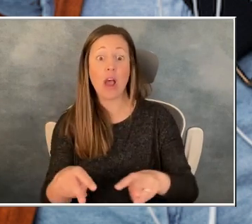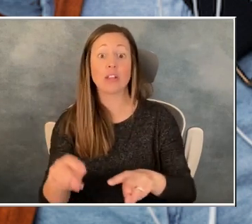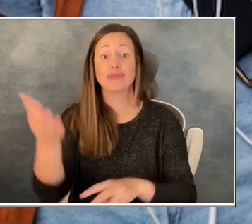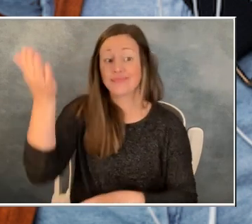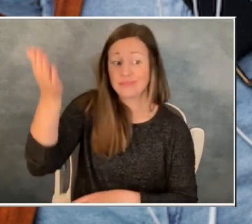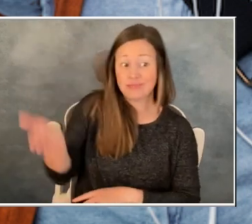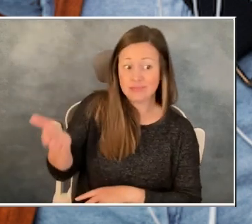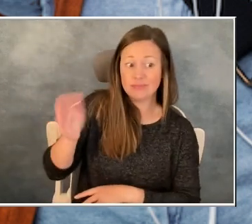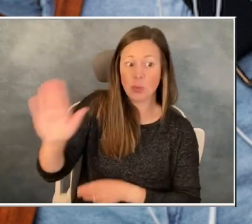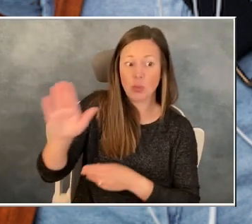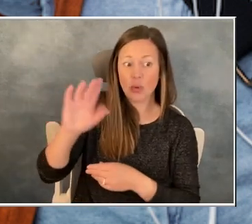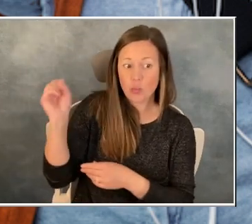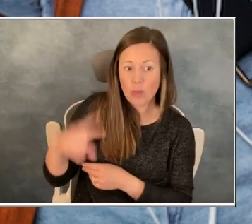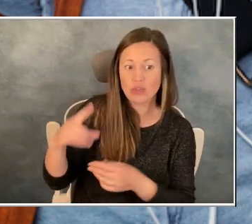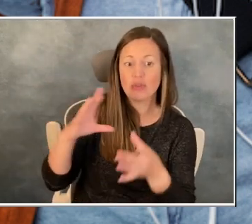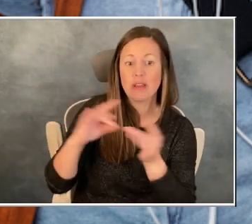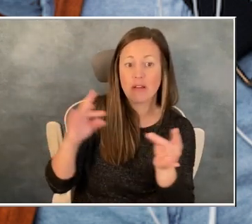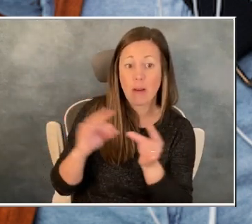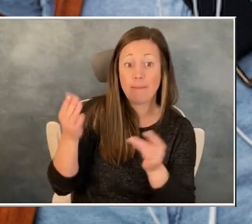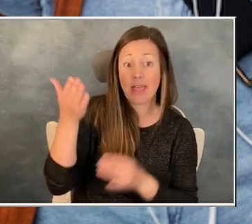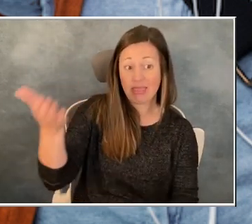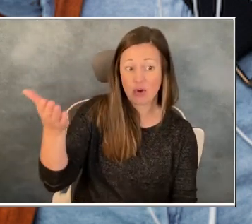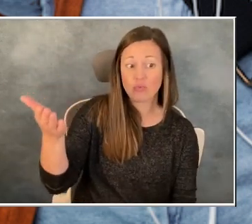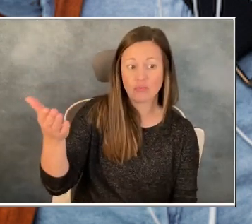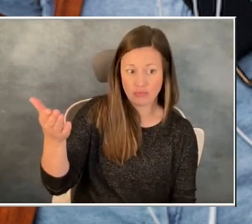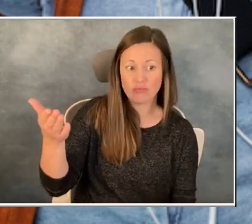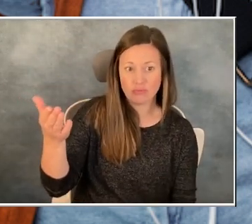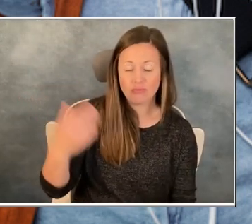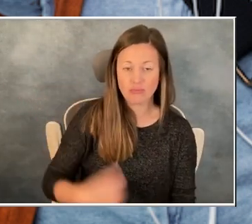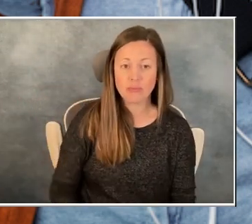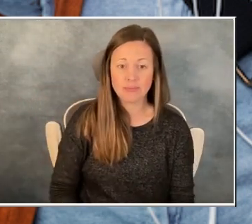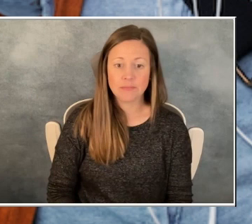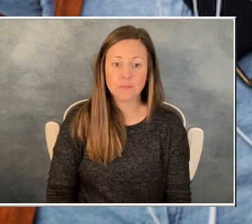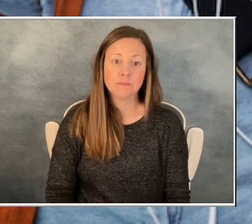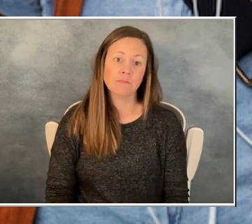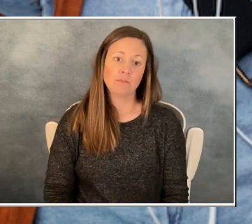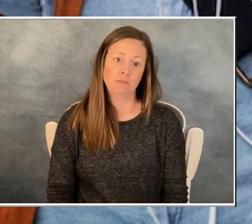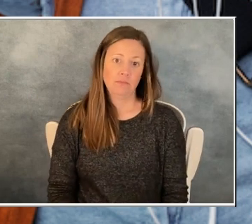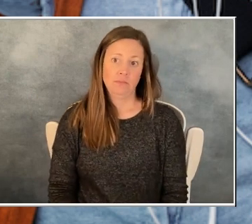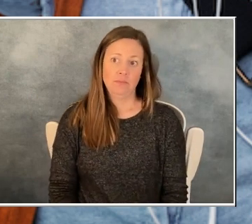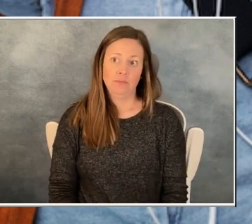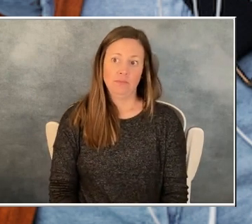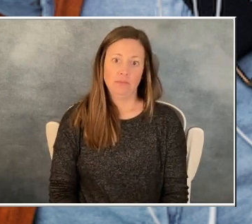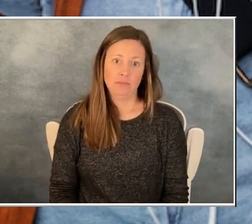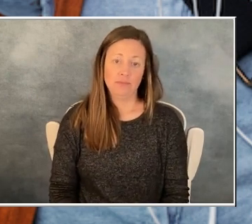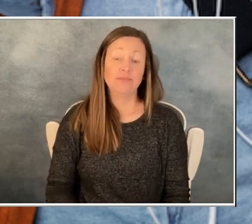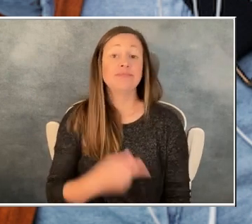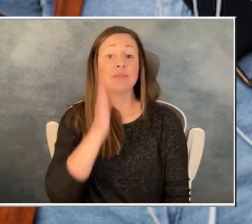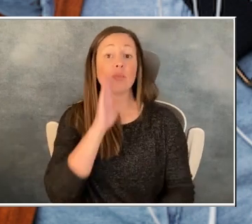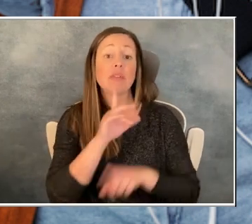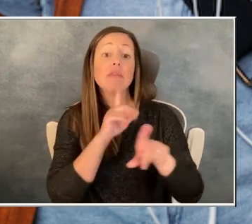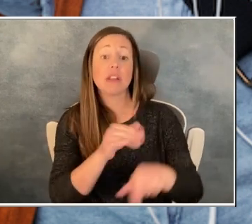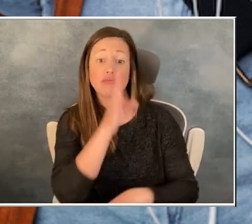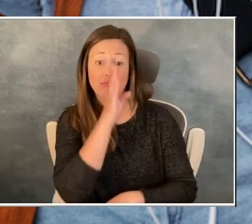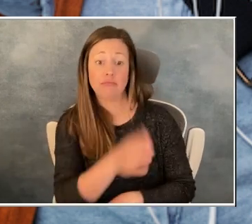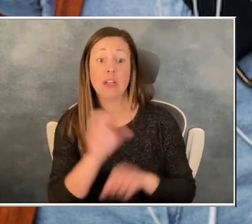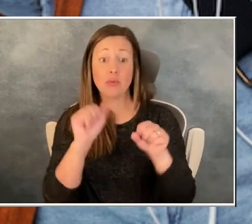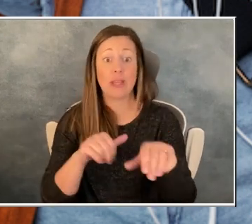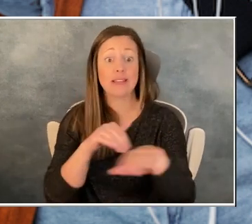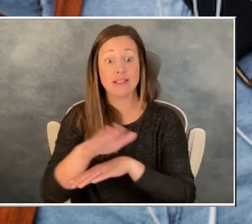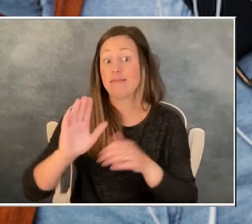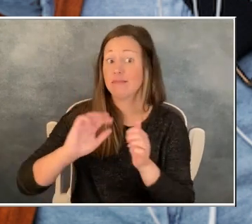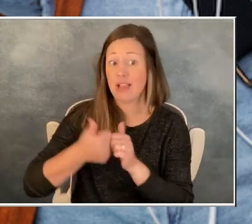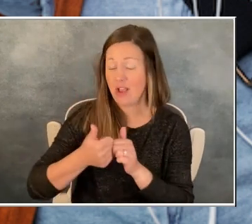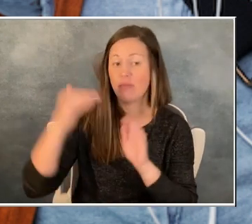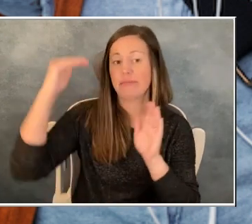and comments to poison control experts as well right here on the set with me. They will answer you directly. You can send it to us on